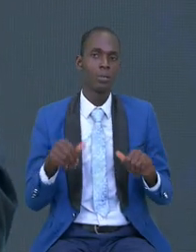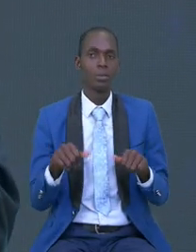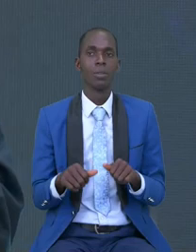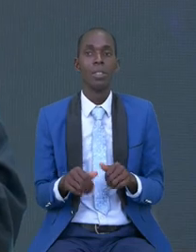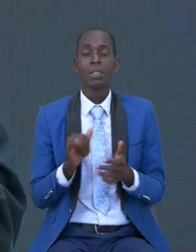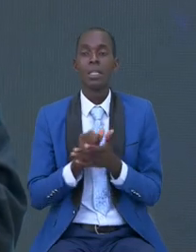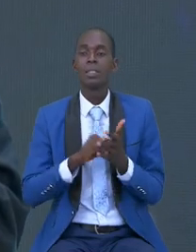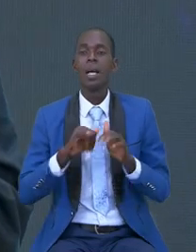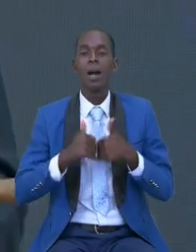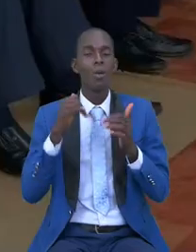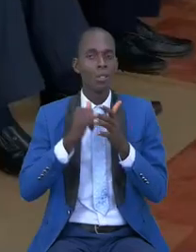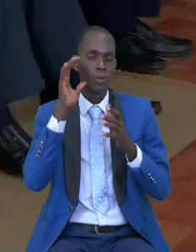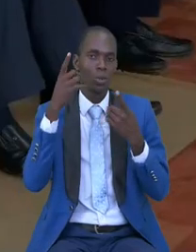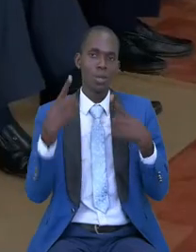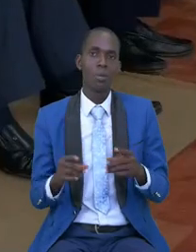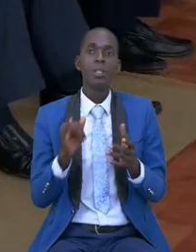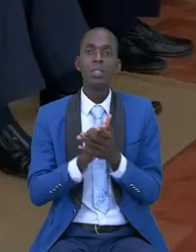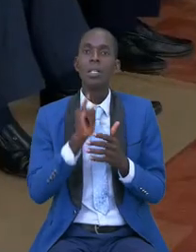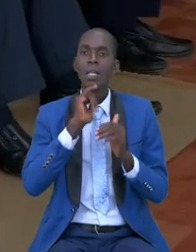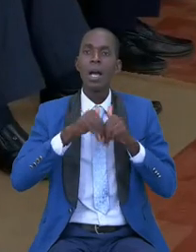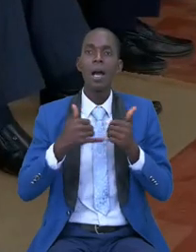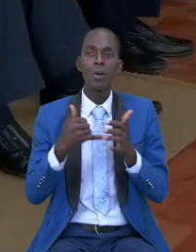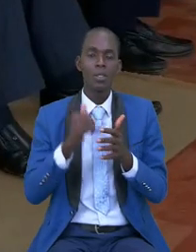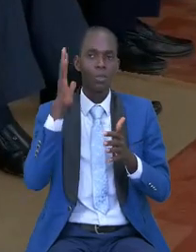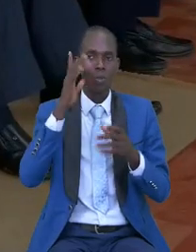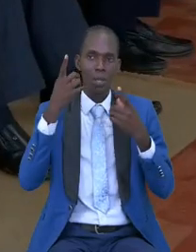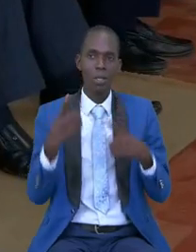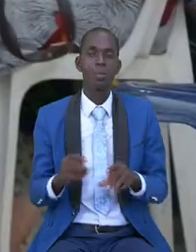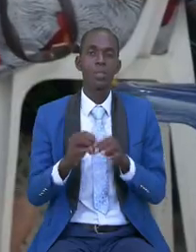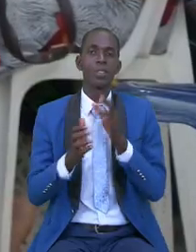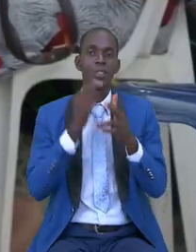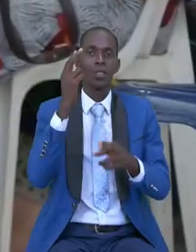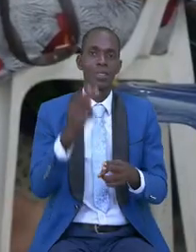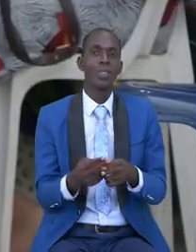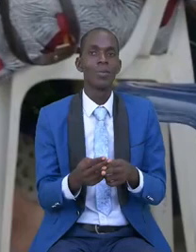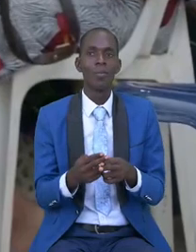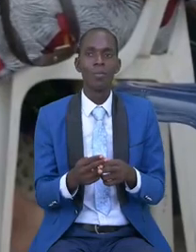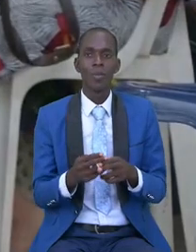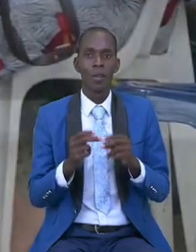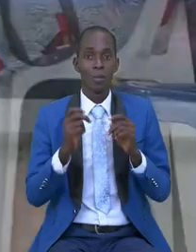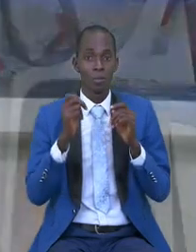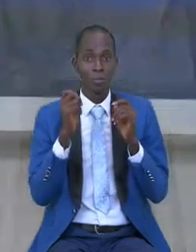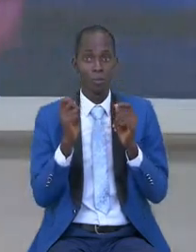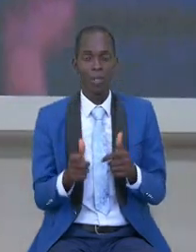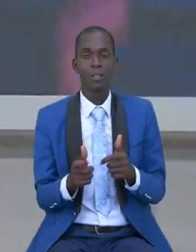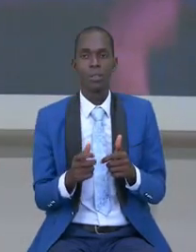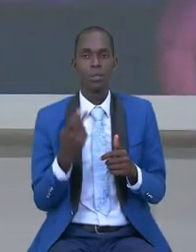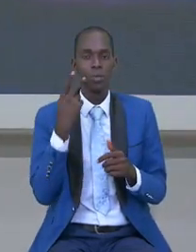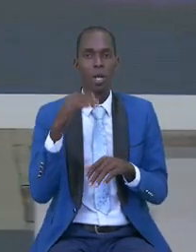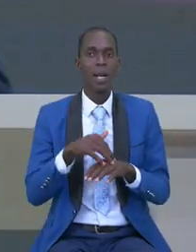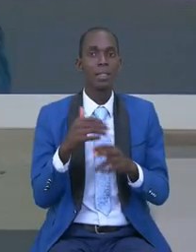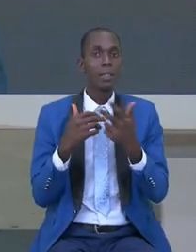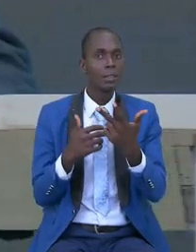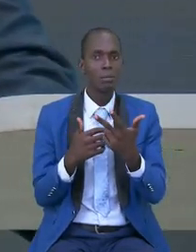it will be. I said that's how it will be. Very quickly, look at three things here.